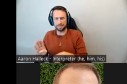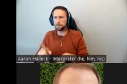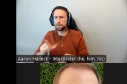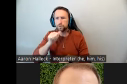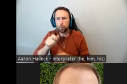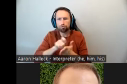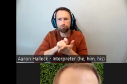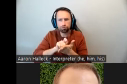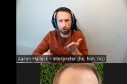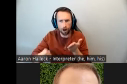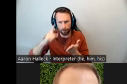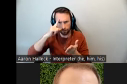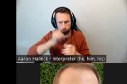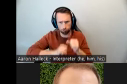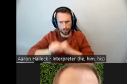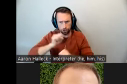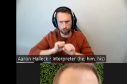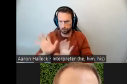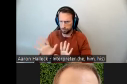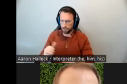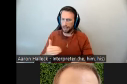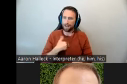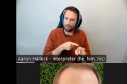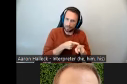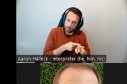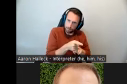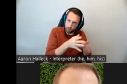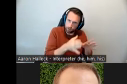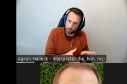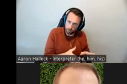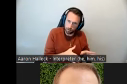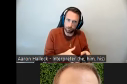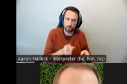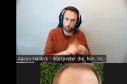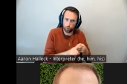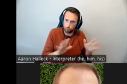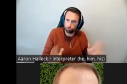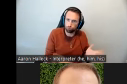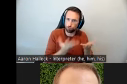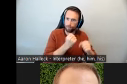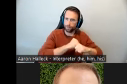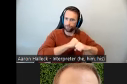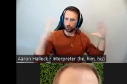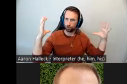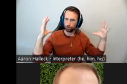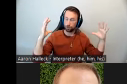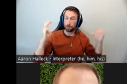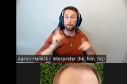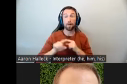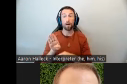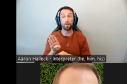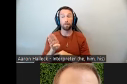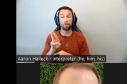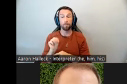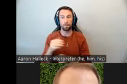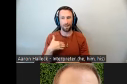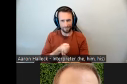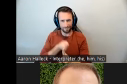That's where you have specialists in IT to drive that vision and identify the direction. but they have such an impact because they